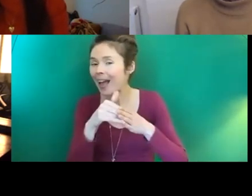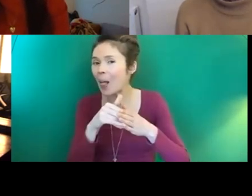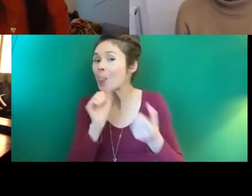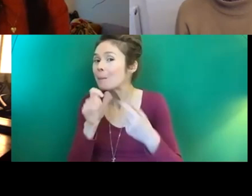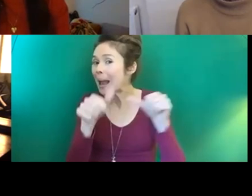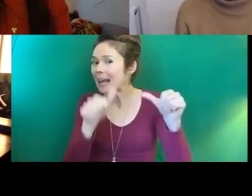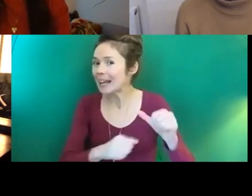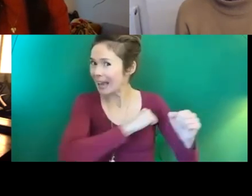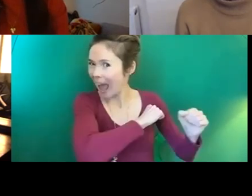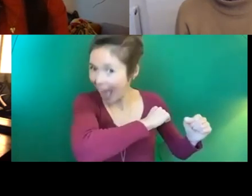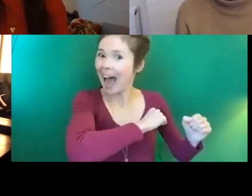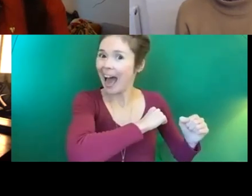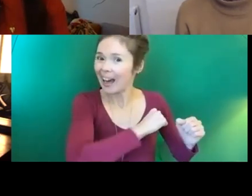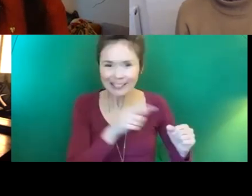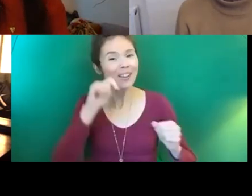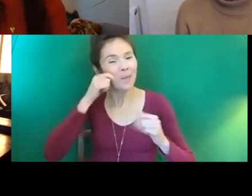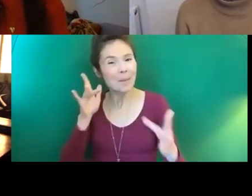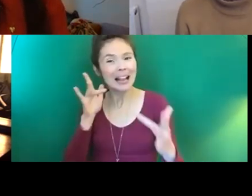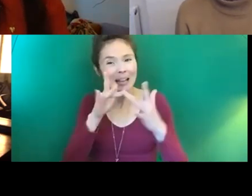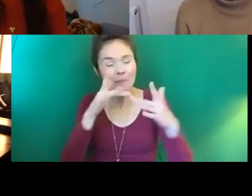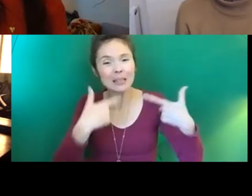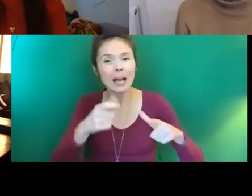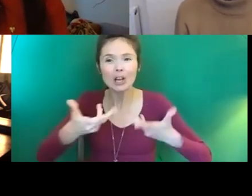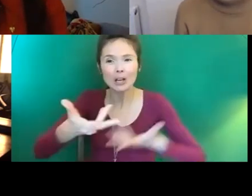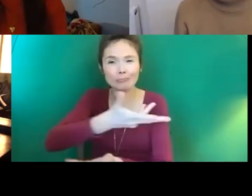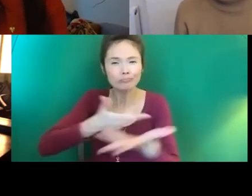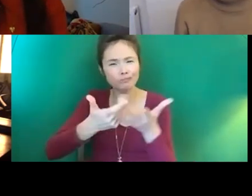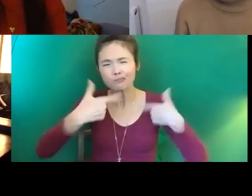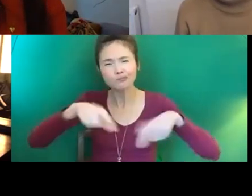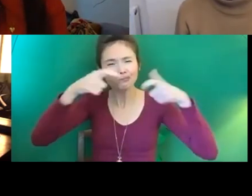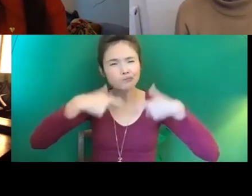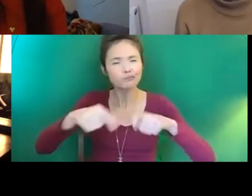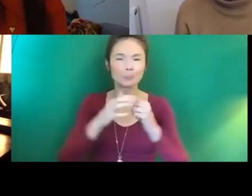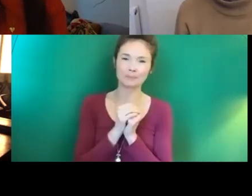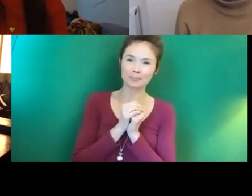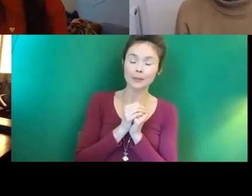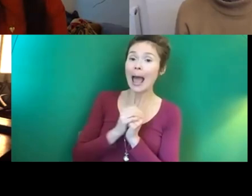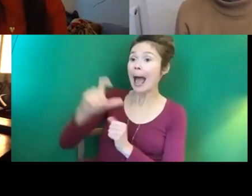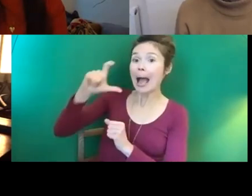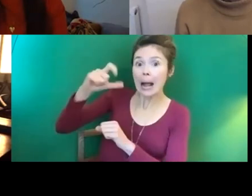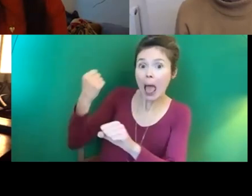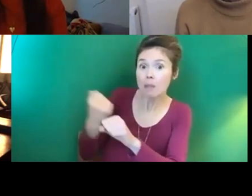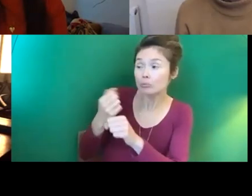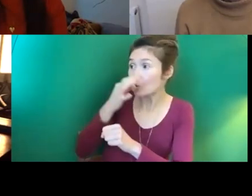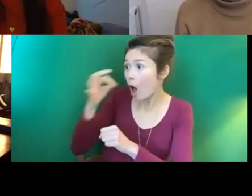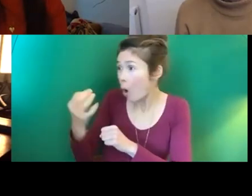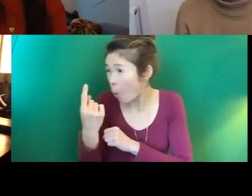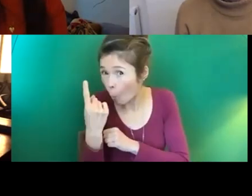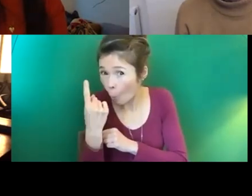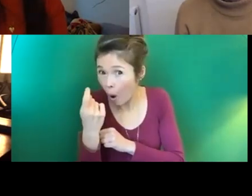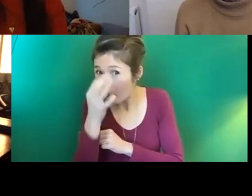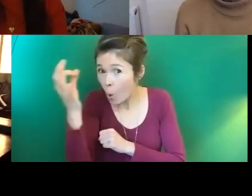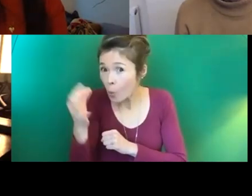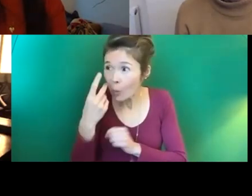and we'll keep in touch with you and keep the conversations going. Claire, is there just one more question that we could get